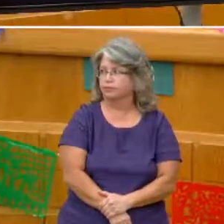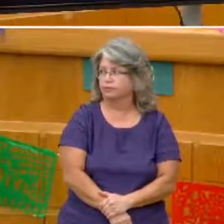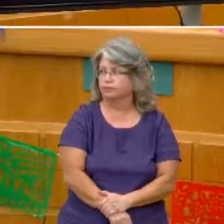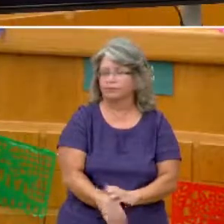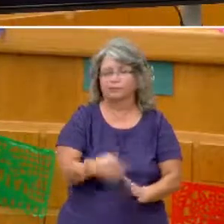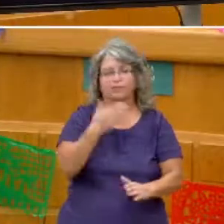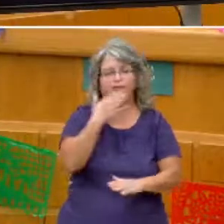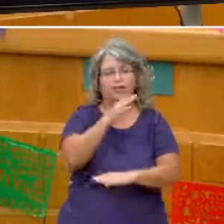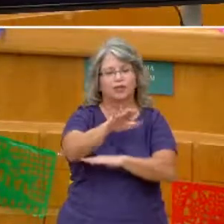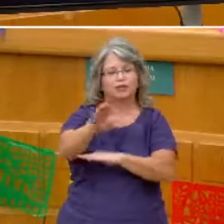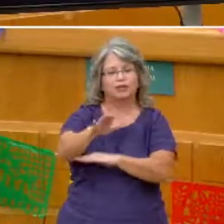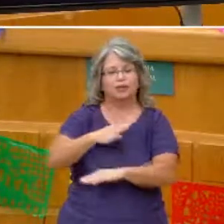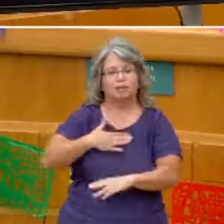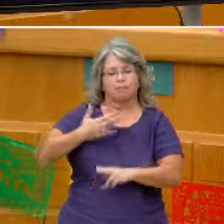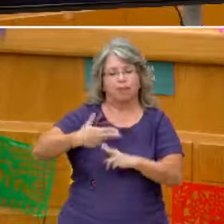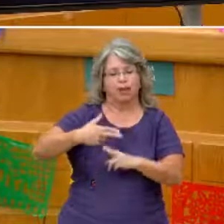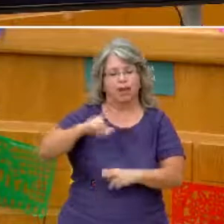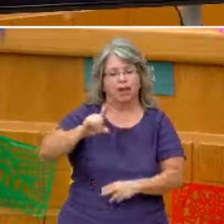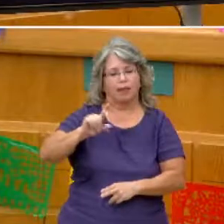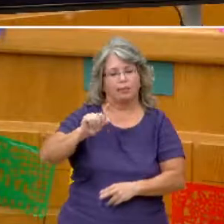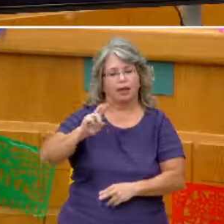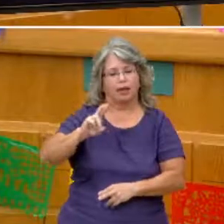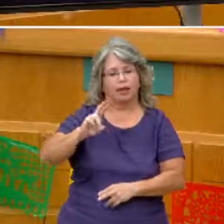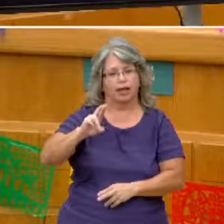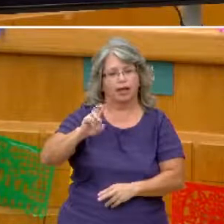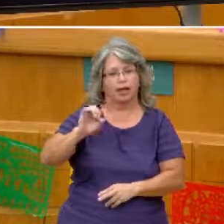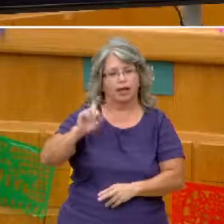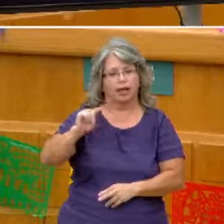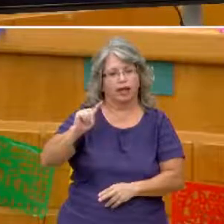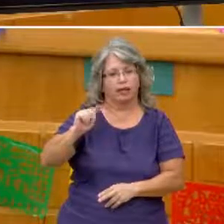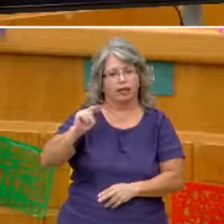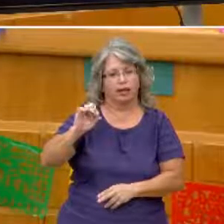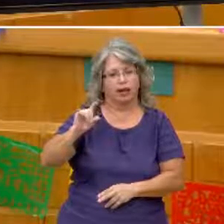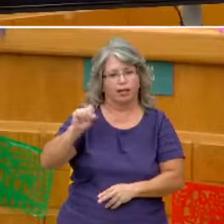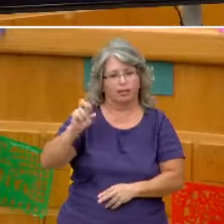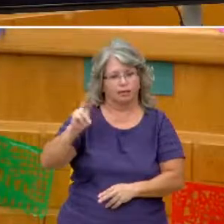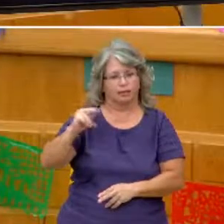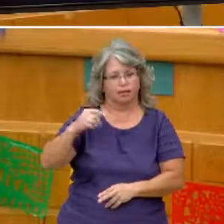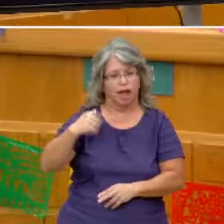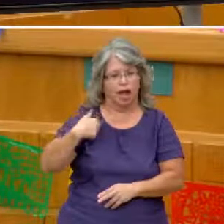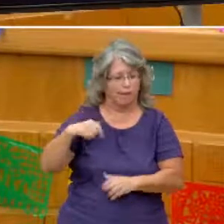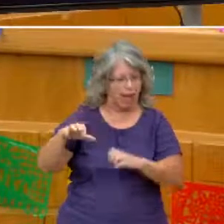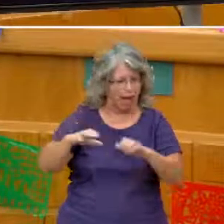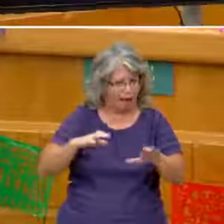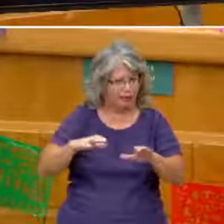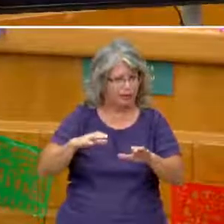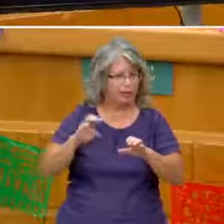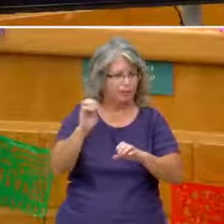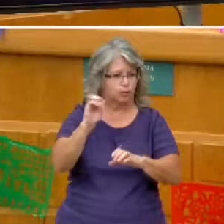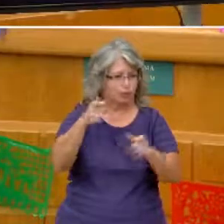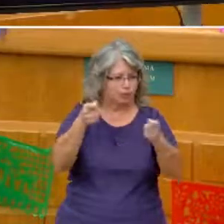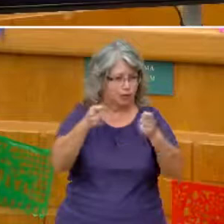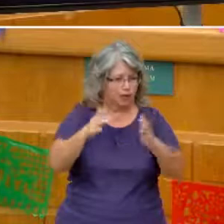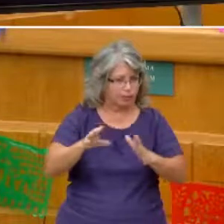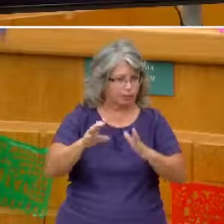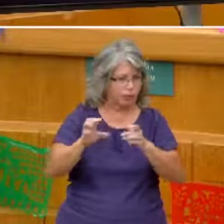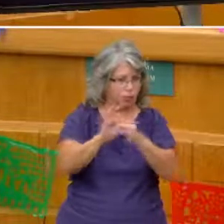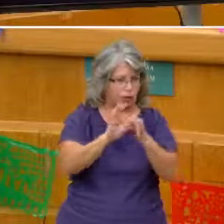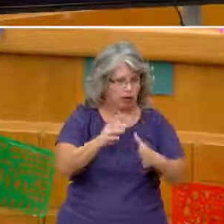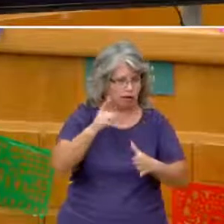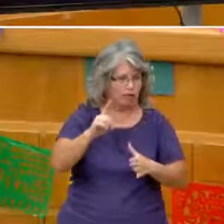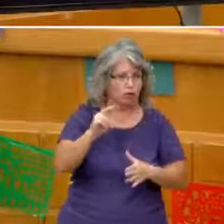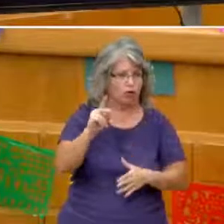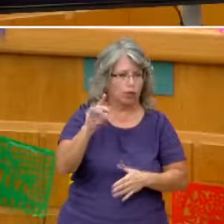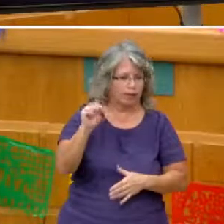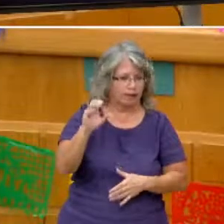Good afternoon. My name is Garrett Nelson, and I'm the Acting Emergency Management Coordinator for Nueces County. As this is my first time at